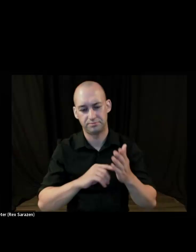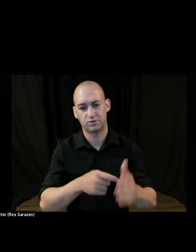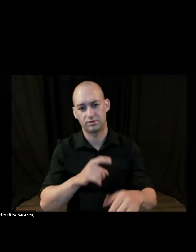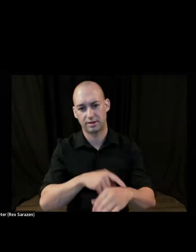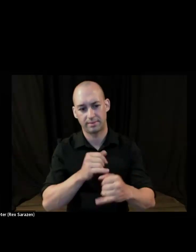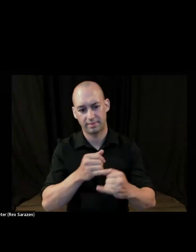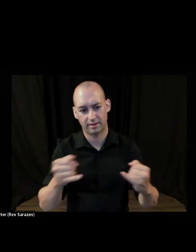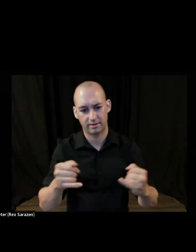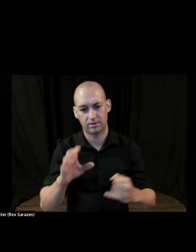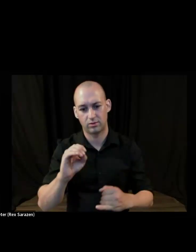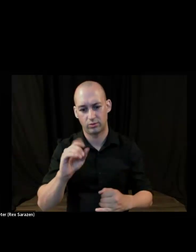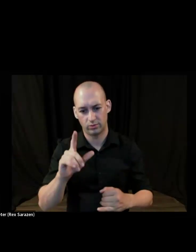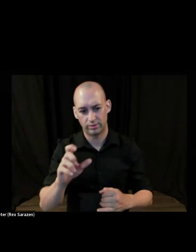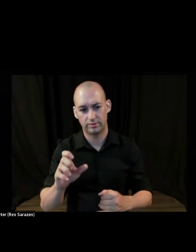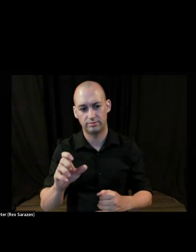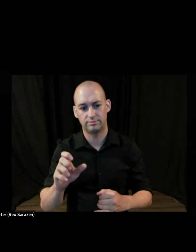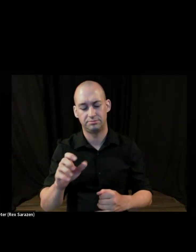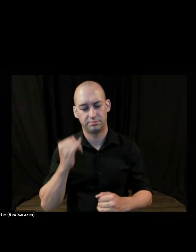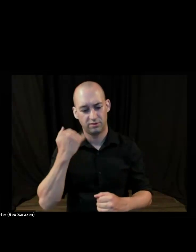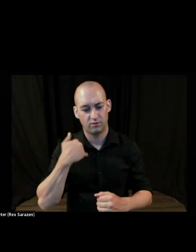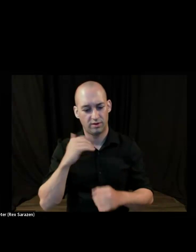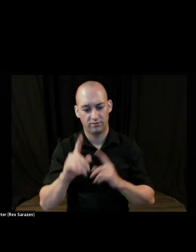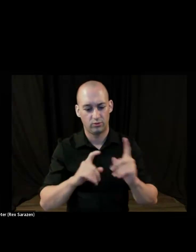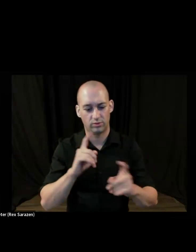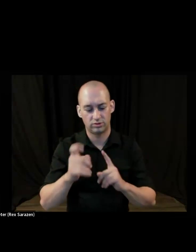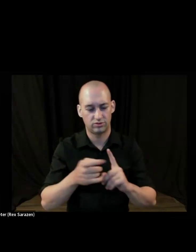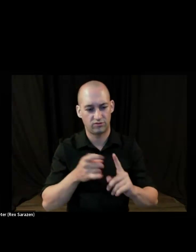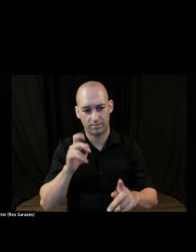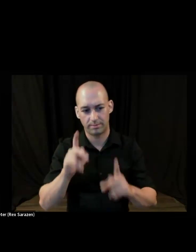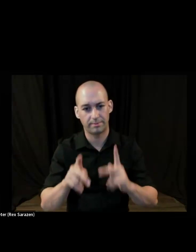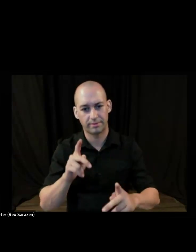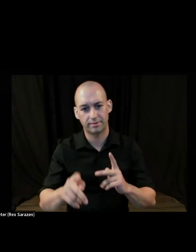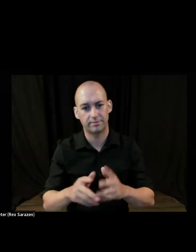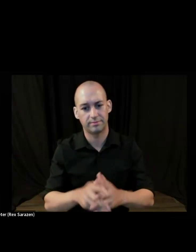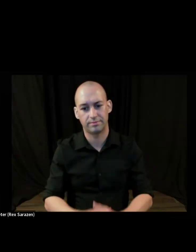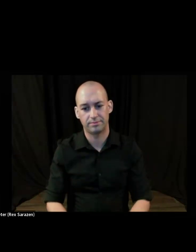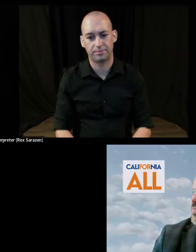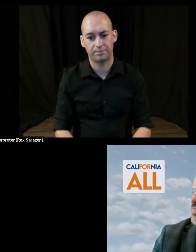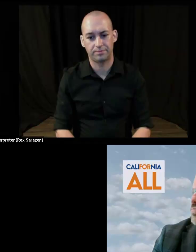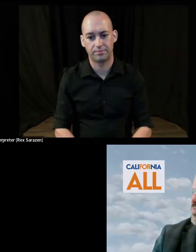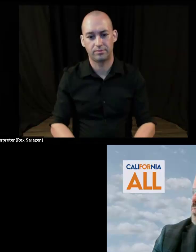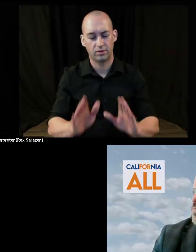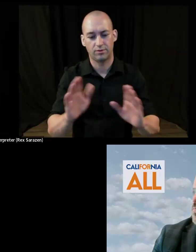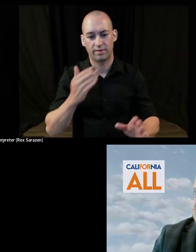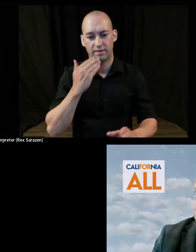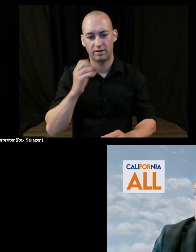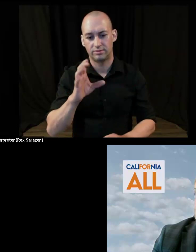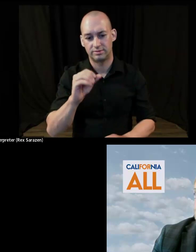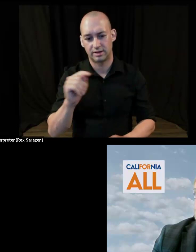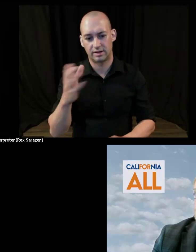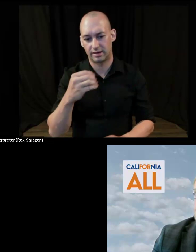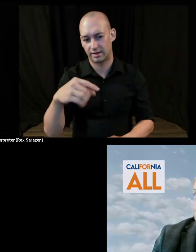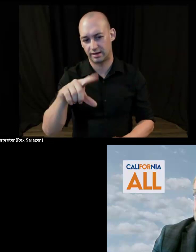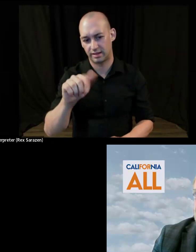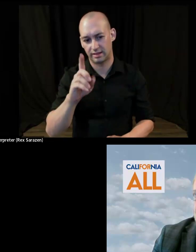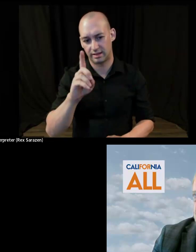per your framework, take any other questions that folks wanted to ask. Great, thank you, Scott. And Gladys, if you